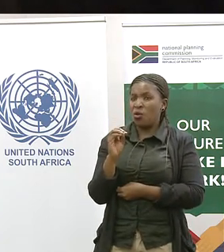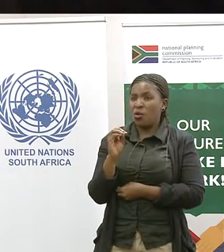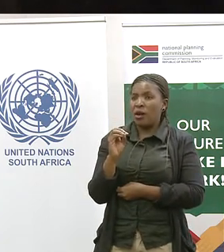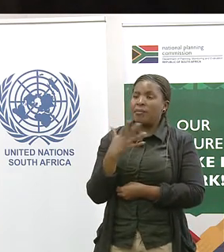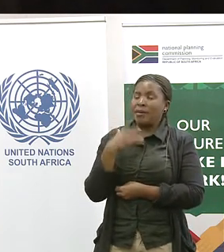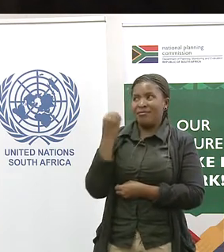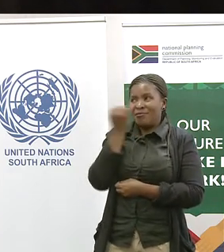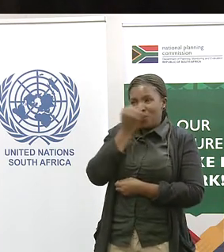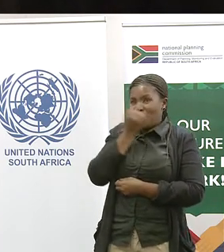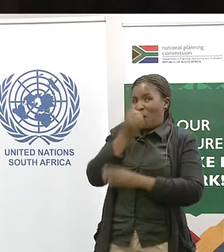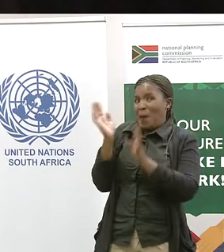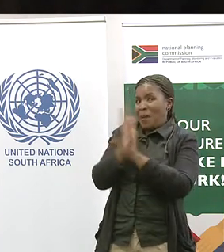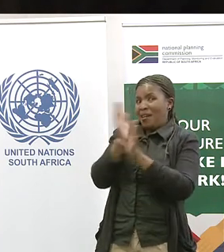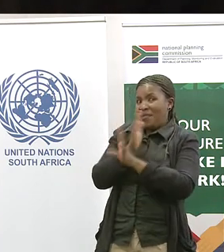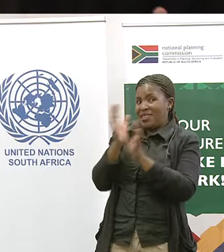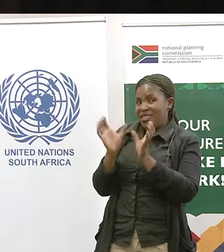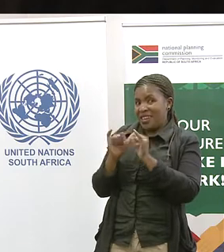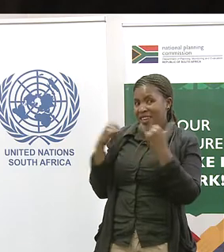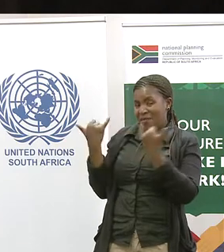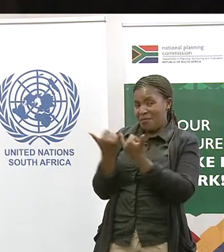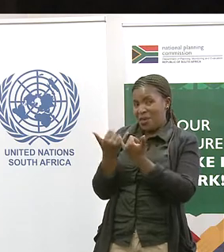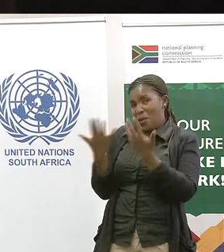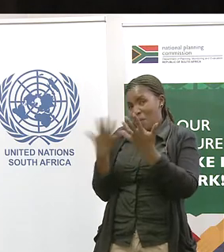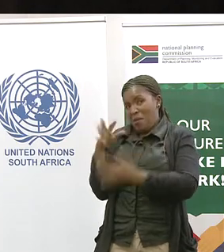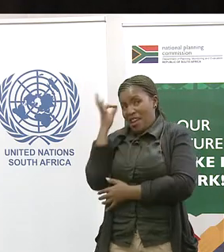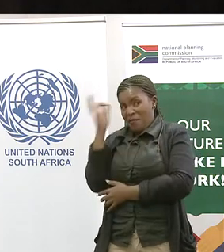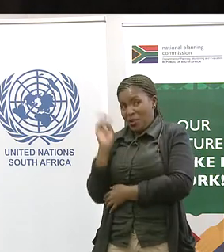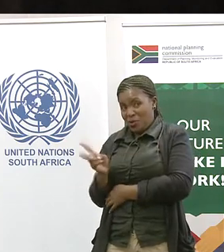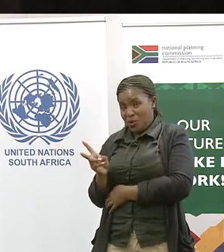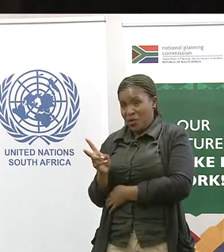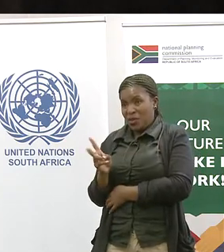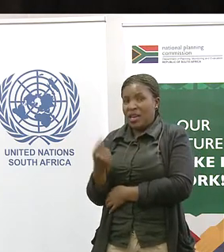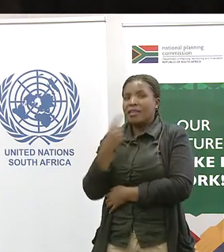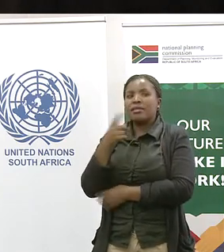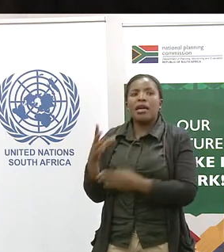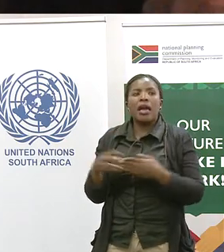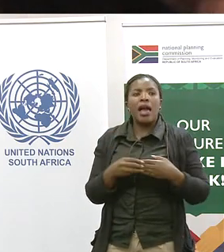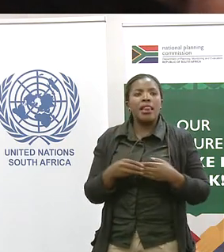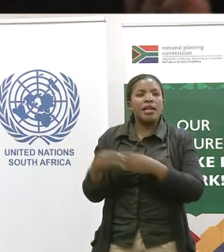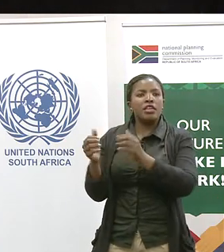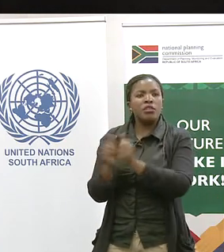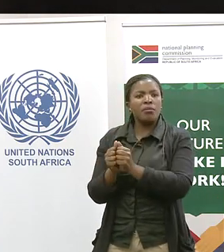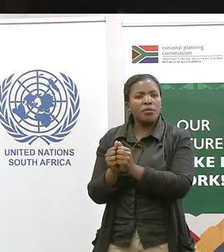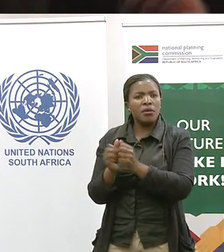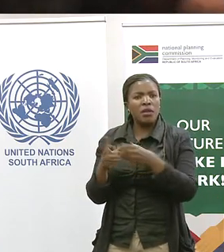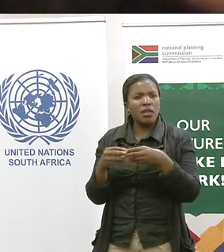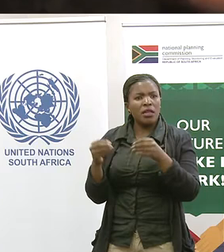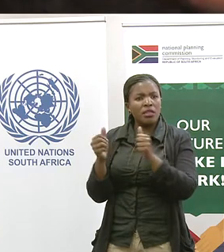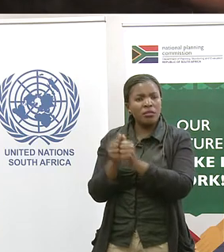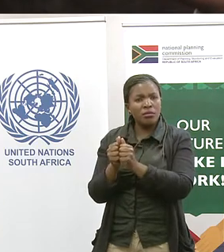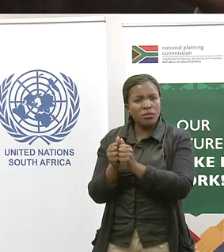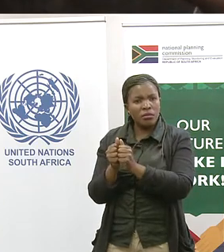private companies and maybe the government. They call it learnership. They're giving it